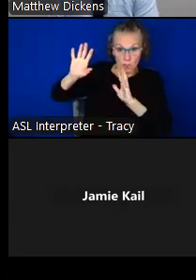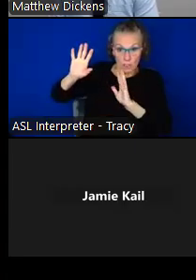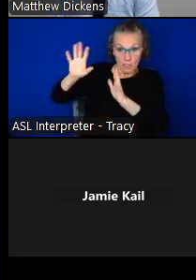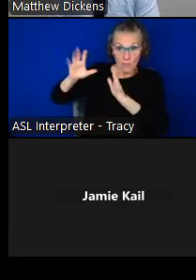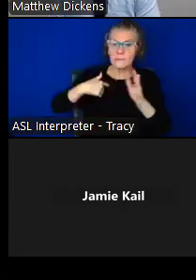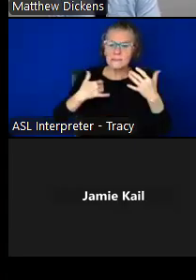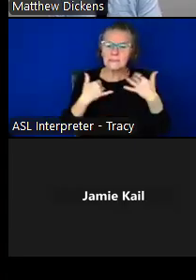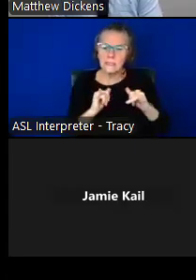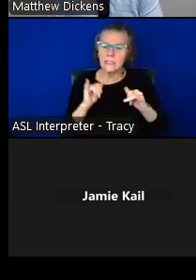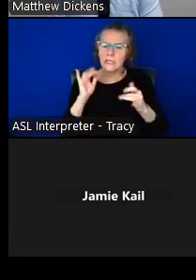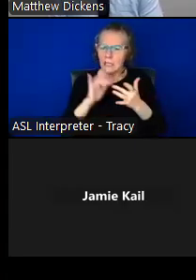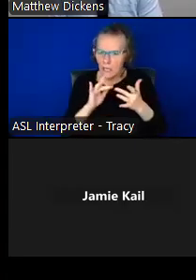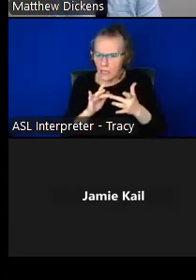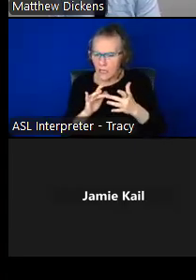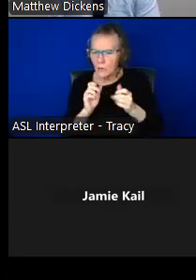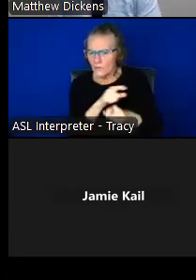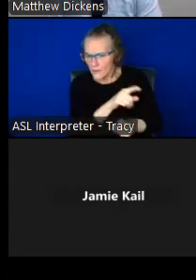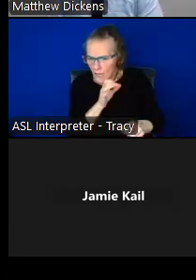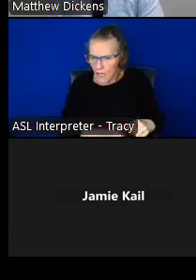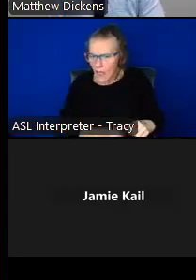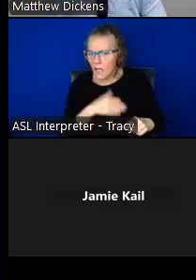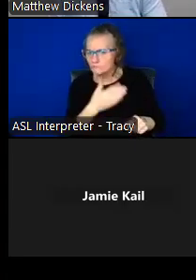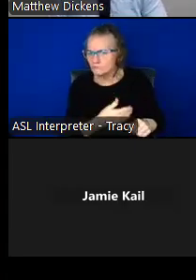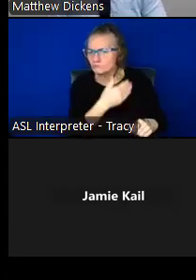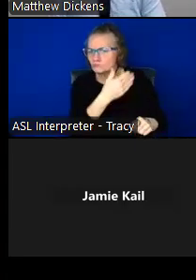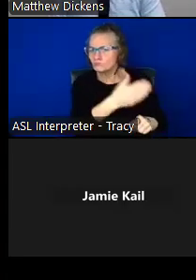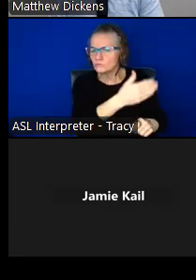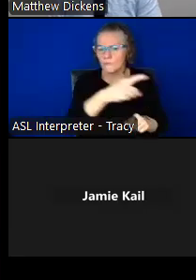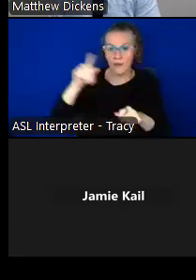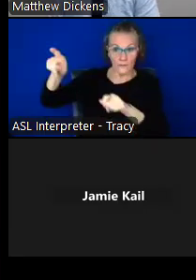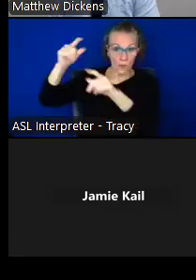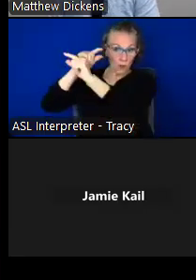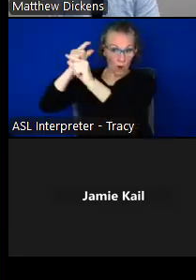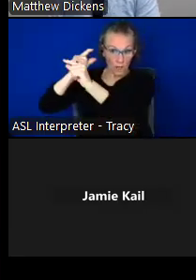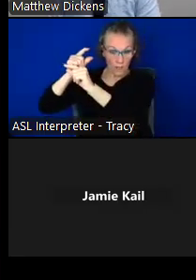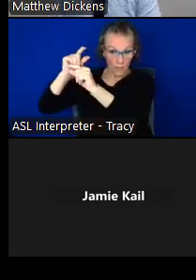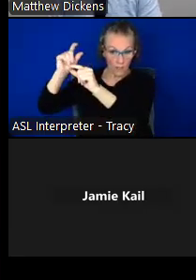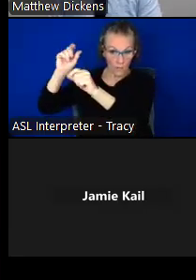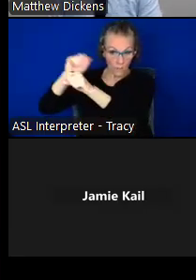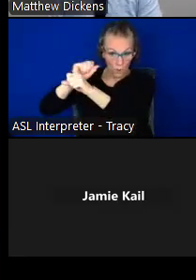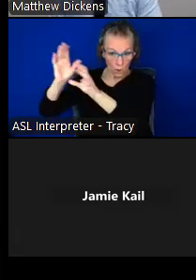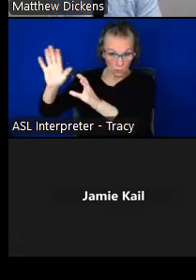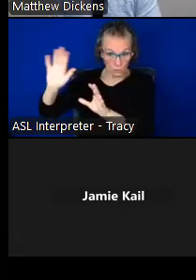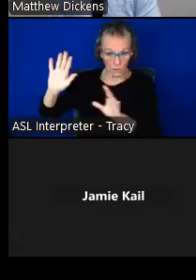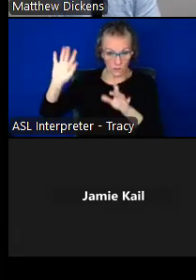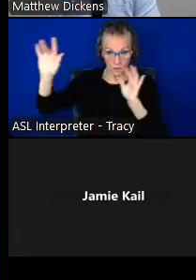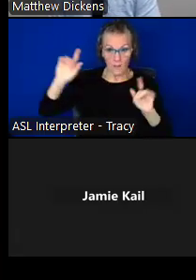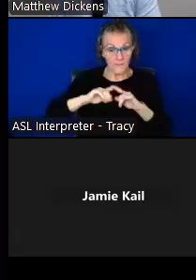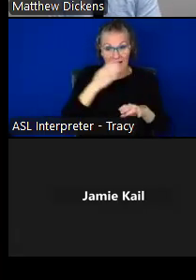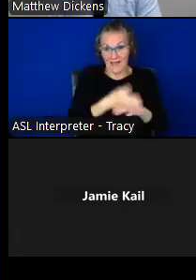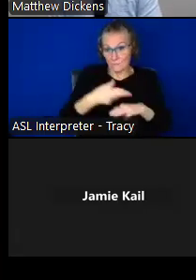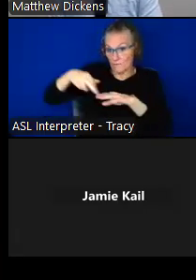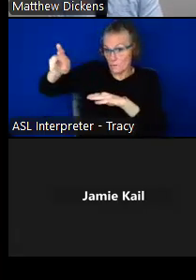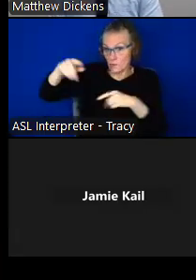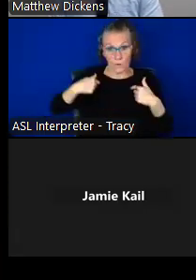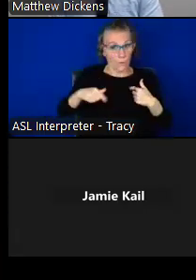we still stay in contact with the client and the guardianship worker, but once we make the referral, we have no say on whether or not that